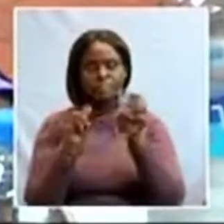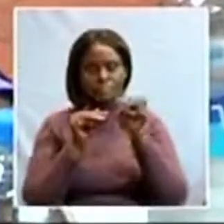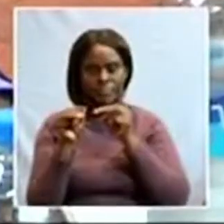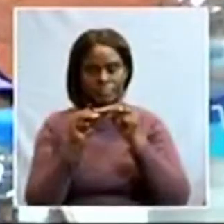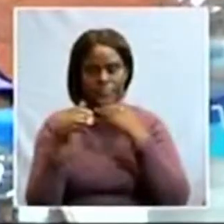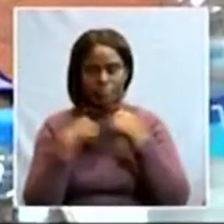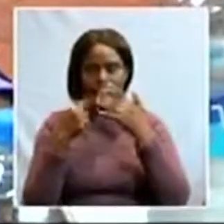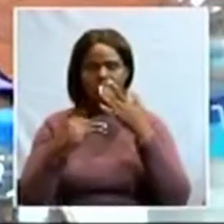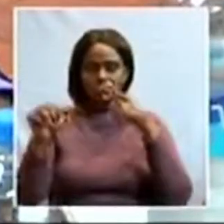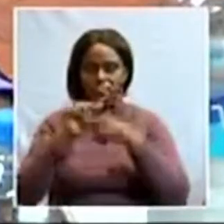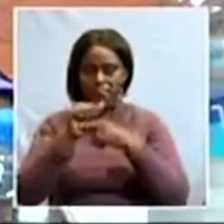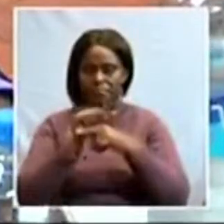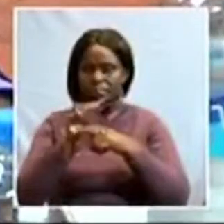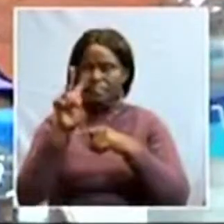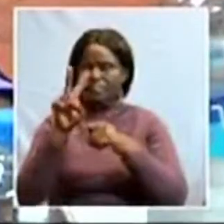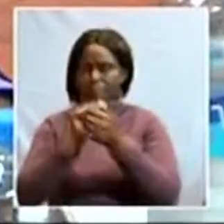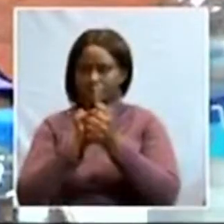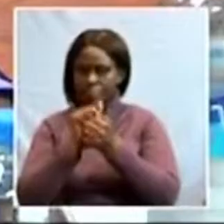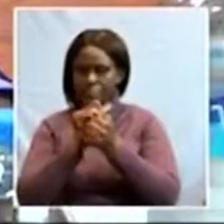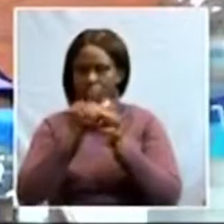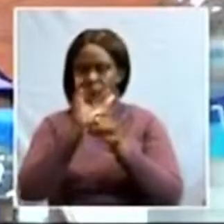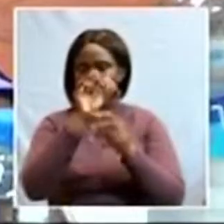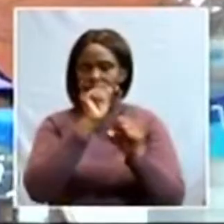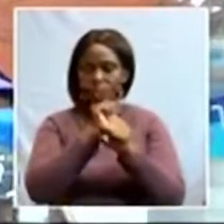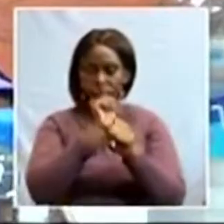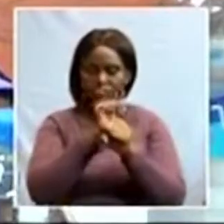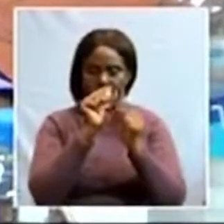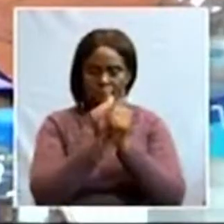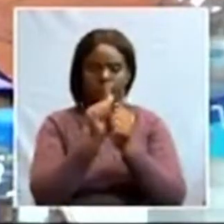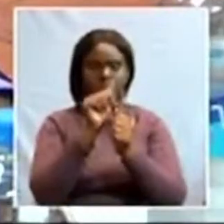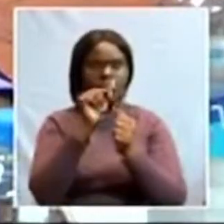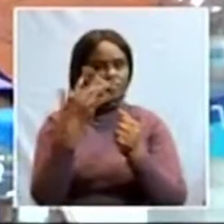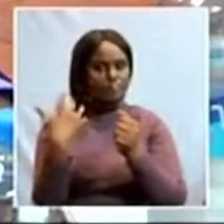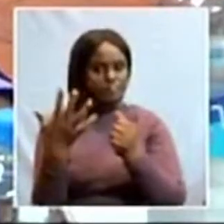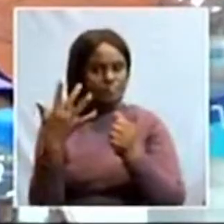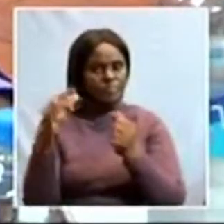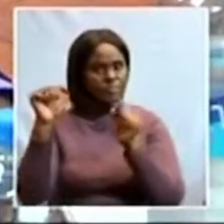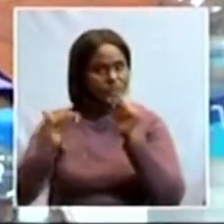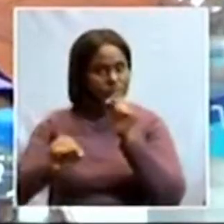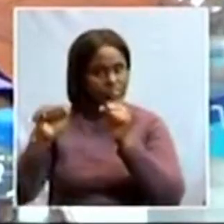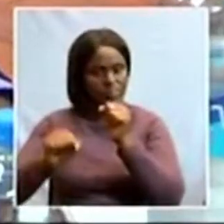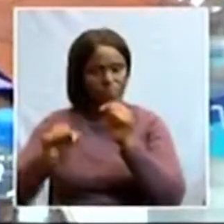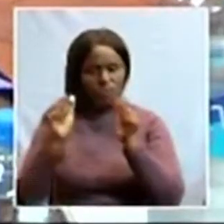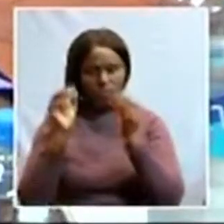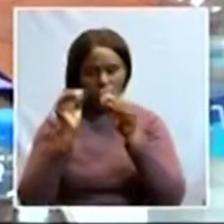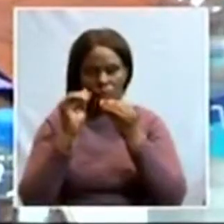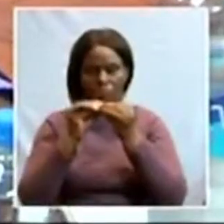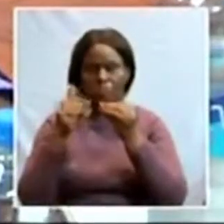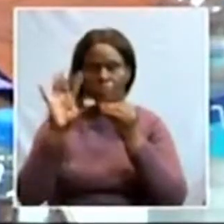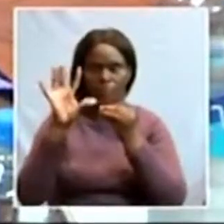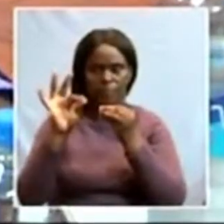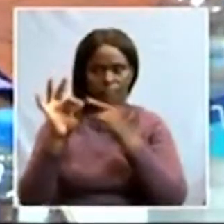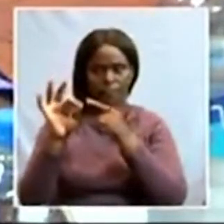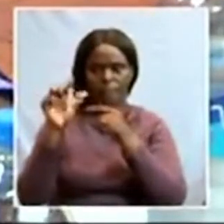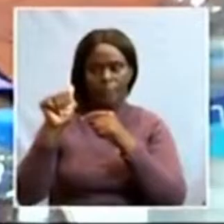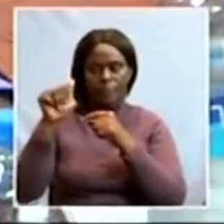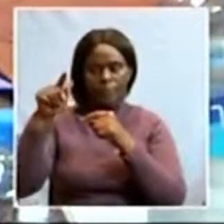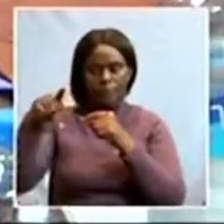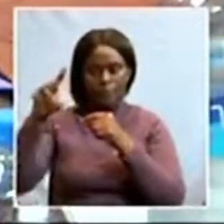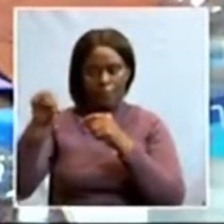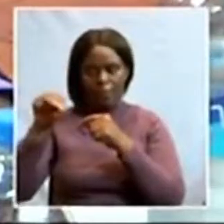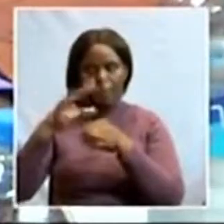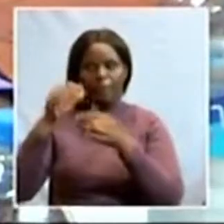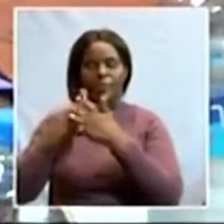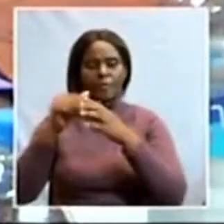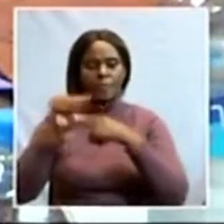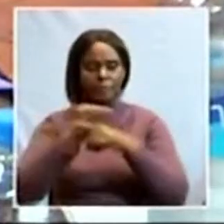management has trained VWASH committees on the operation and maintenance of hand wash pumps. Further, 19 APMs were